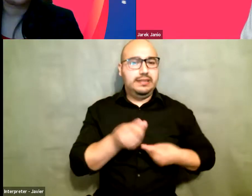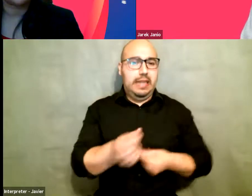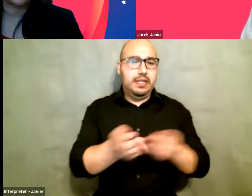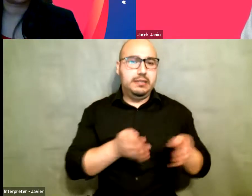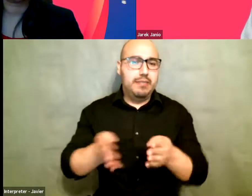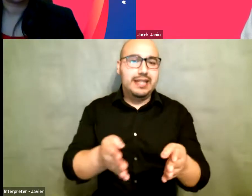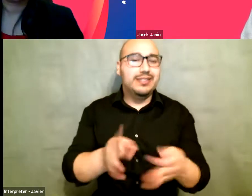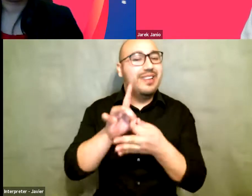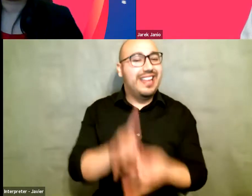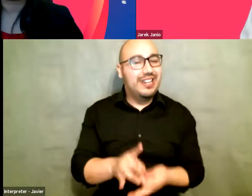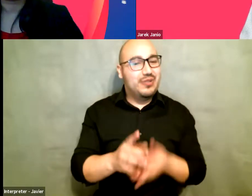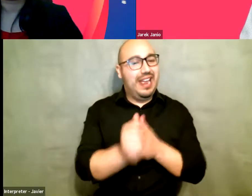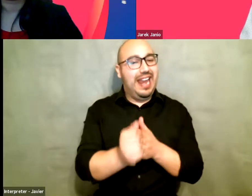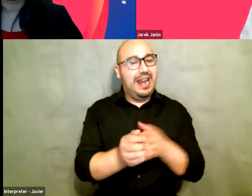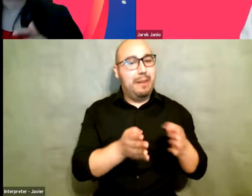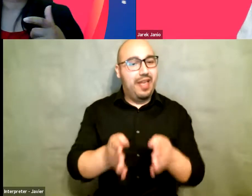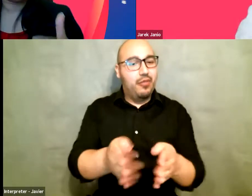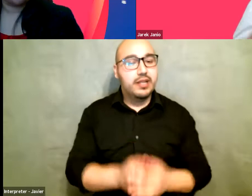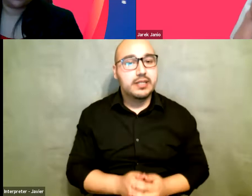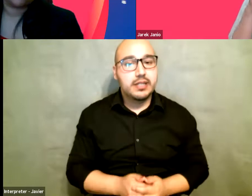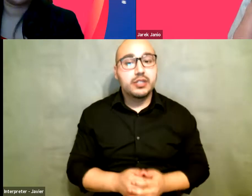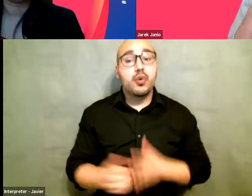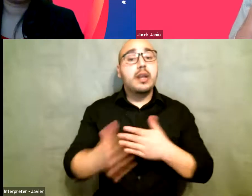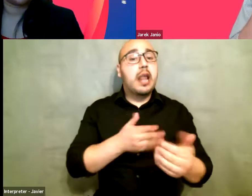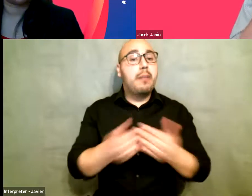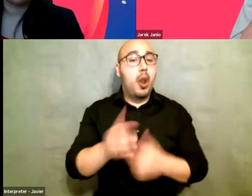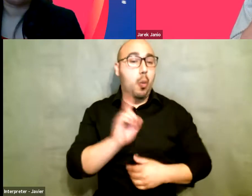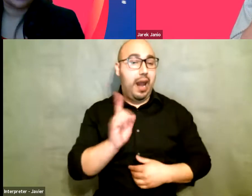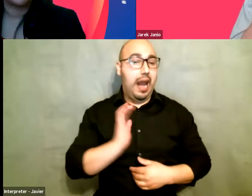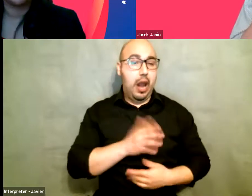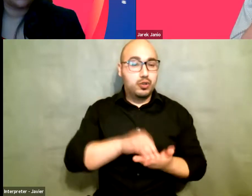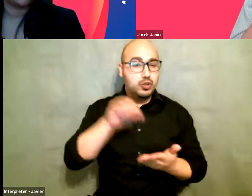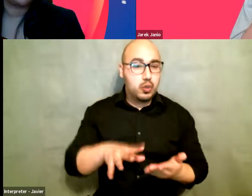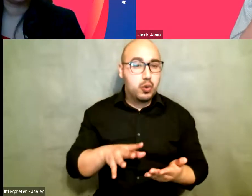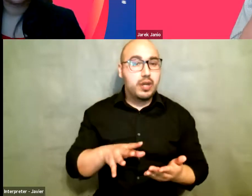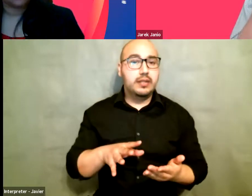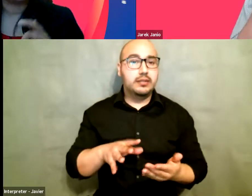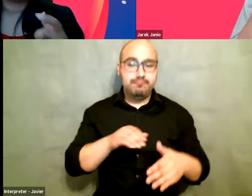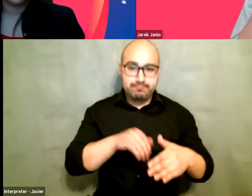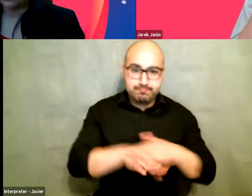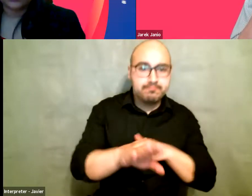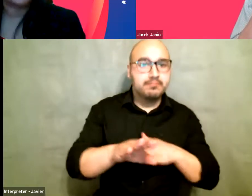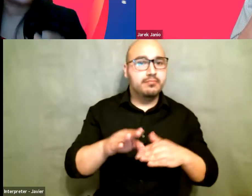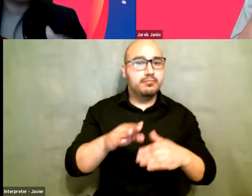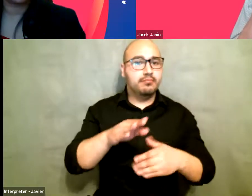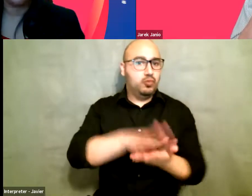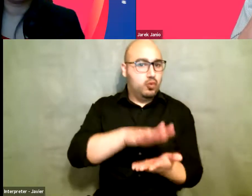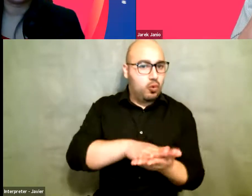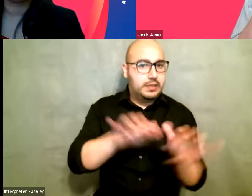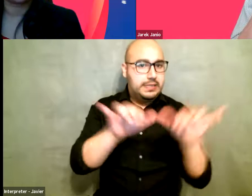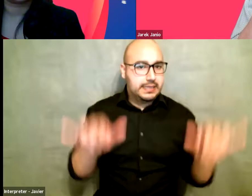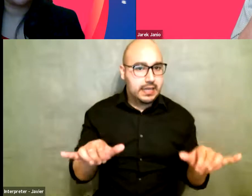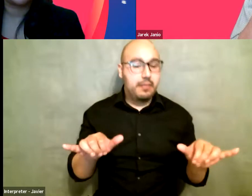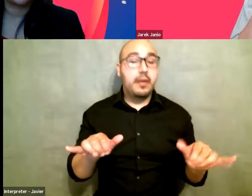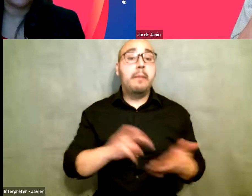guided pathways, that no matter where our students enter our institution, which means if they enter on